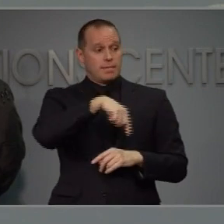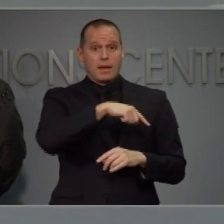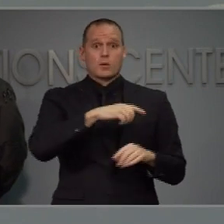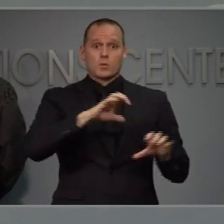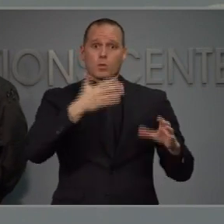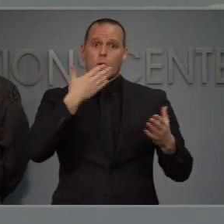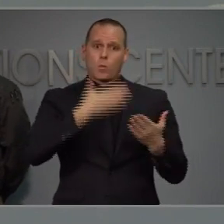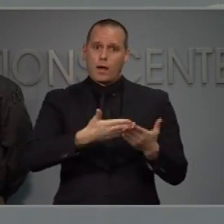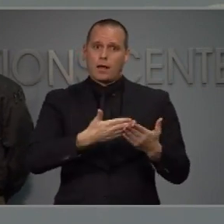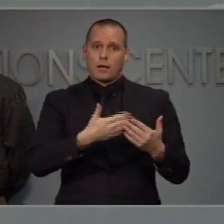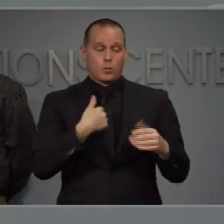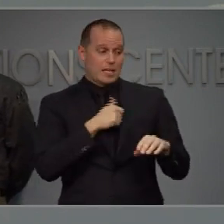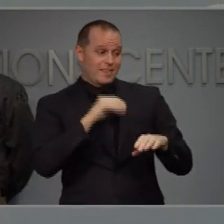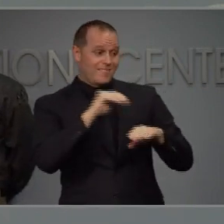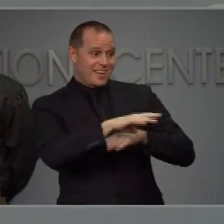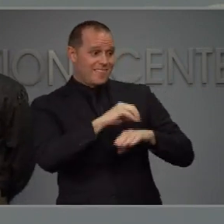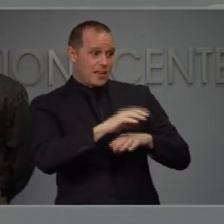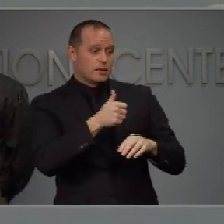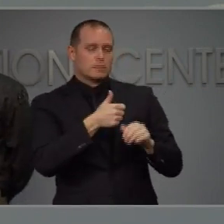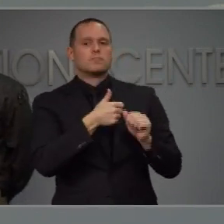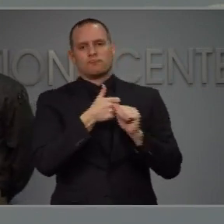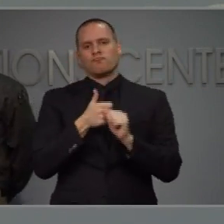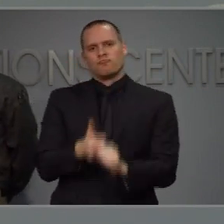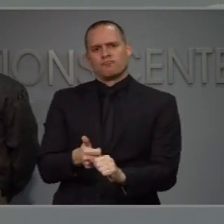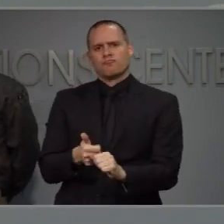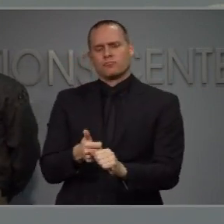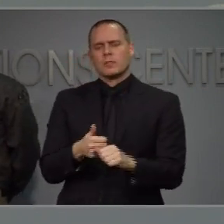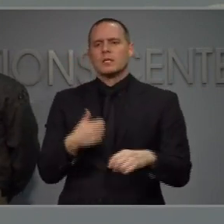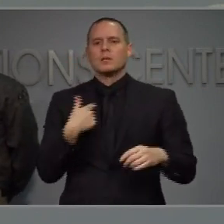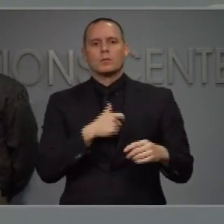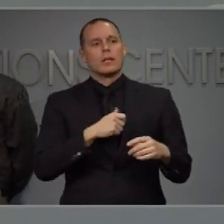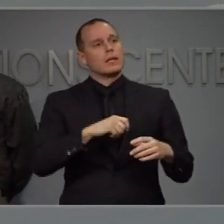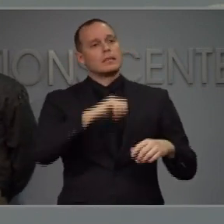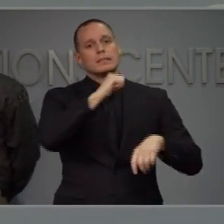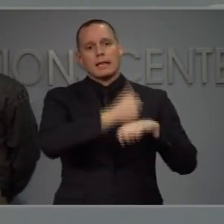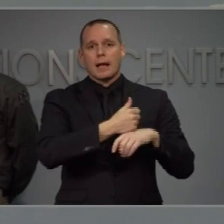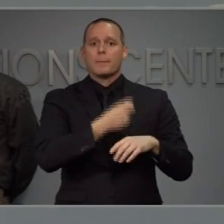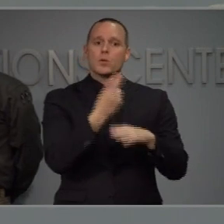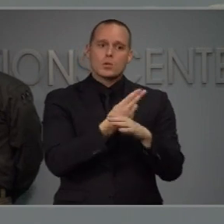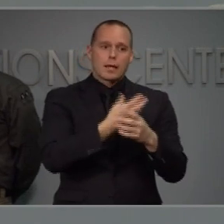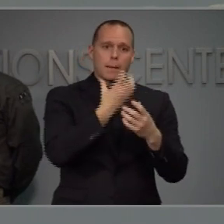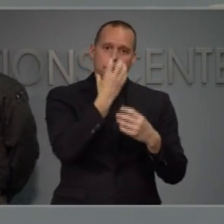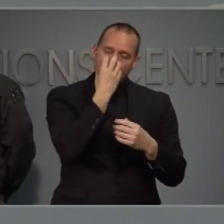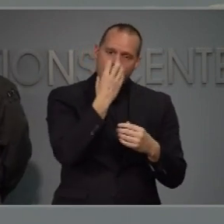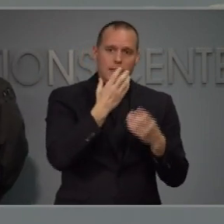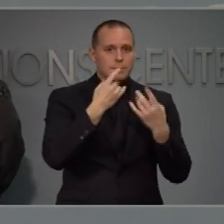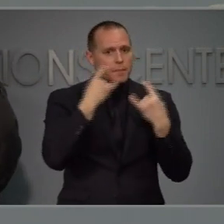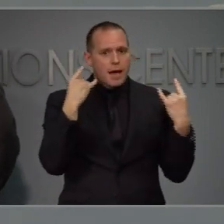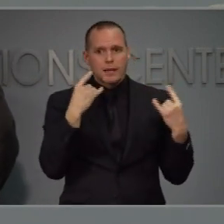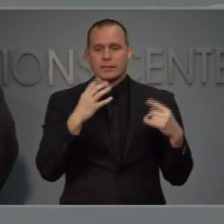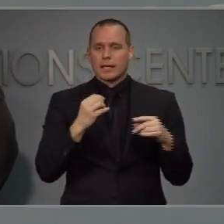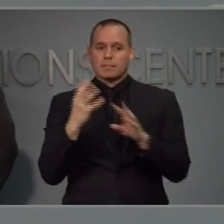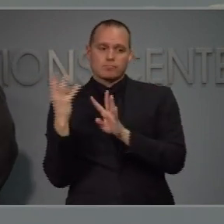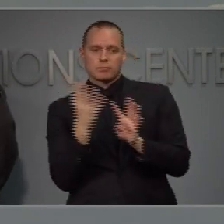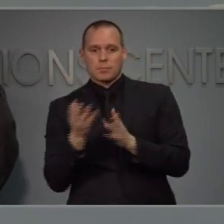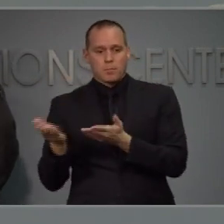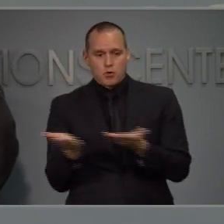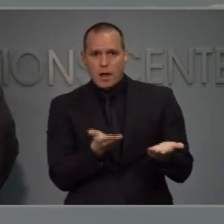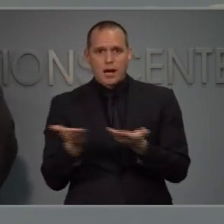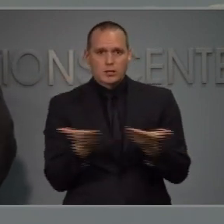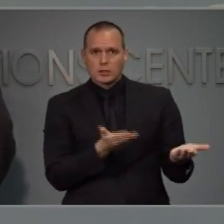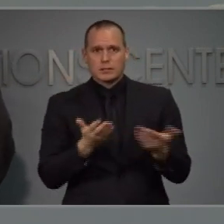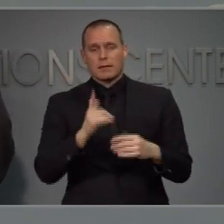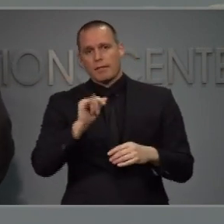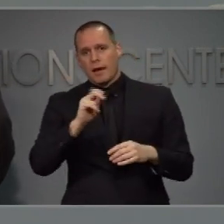health guidance. They've been using masks for their employees, putting up barriers, slowing down production lines, and getting folks testing as well as